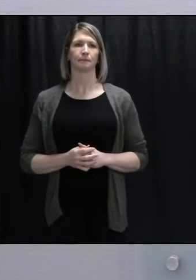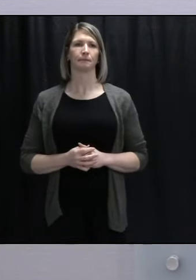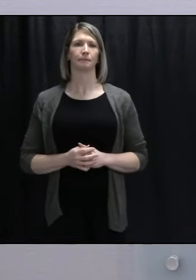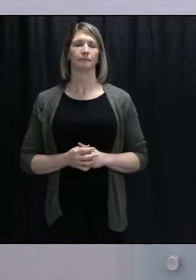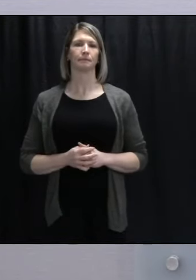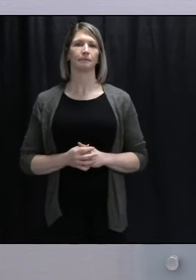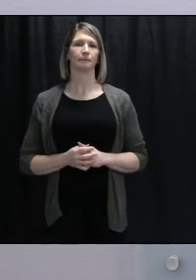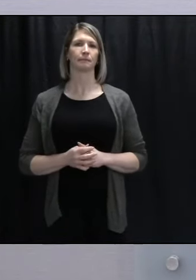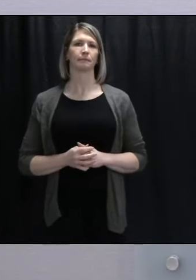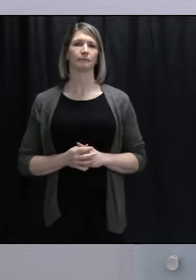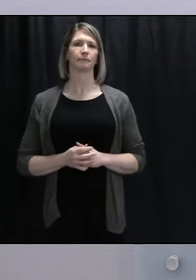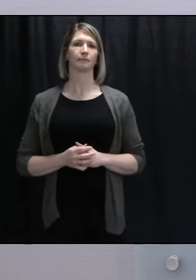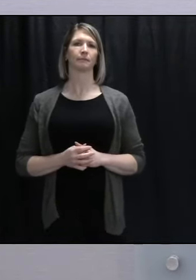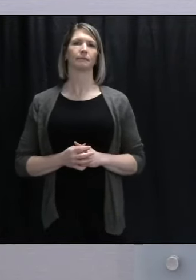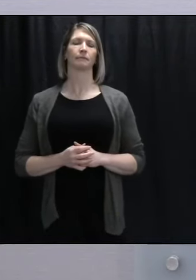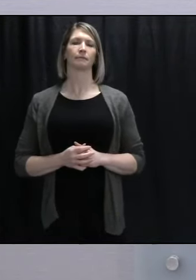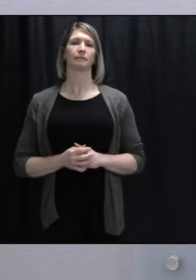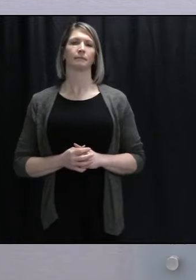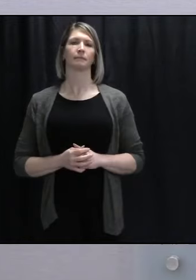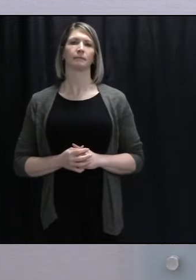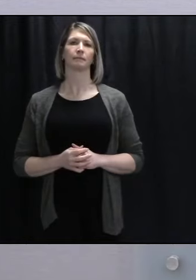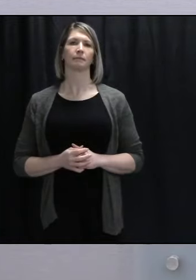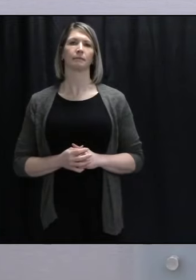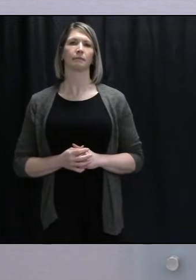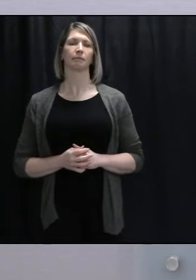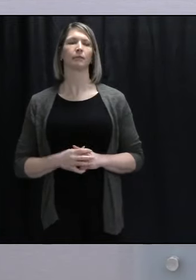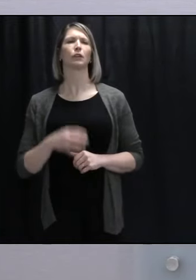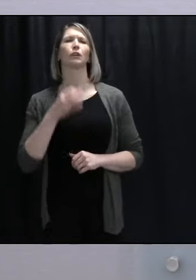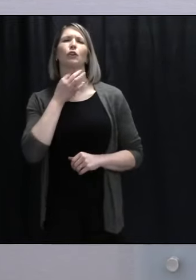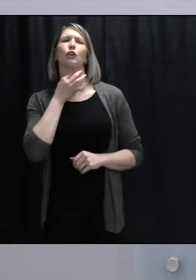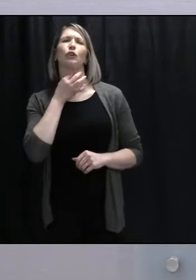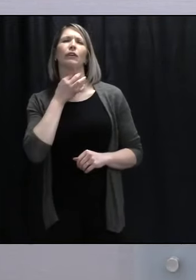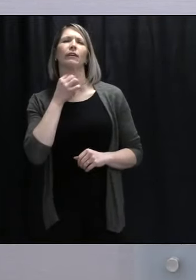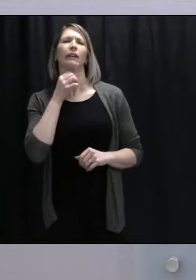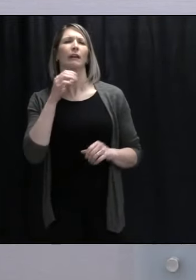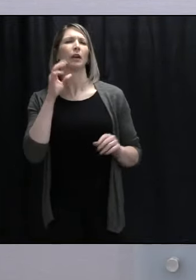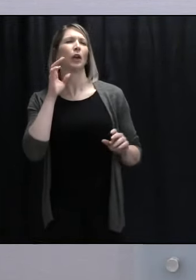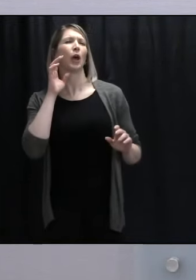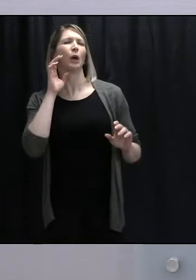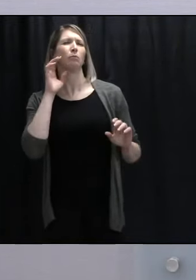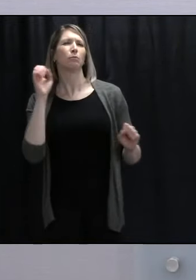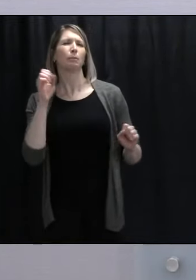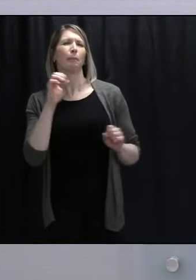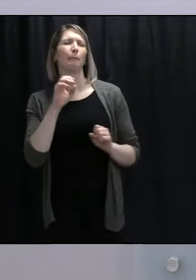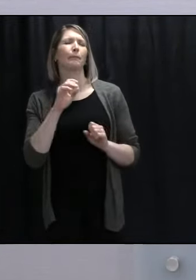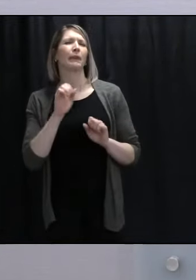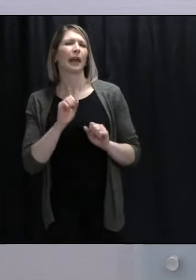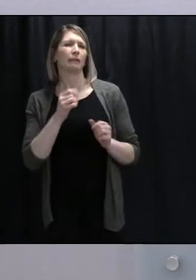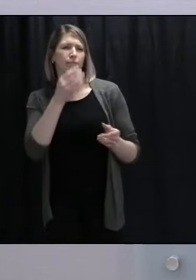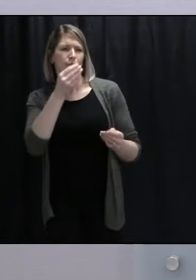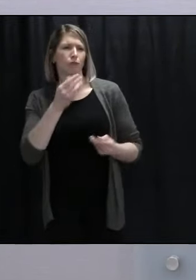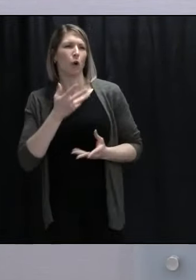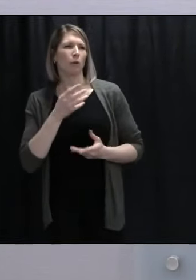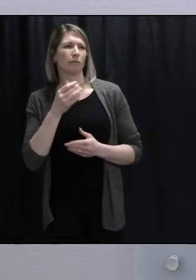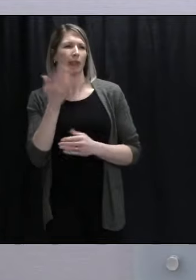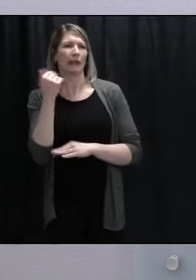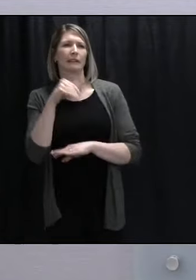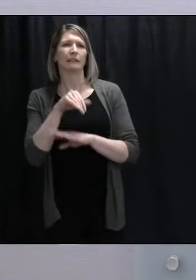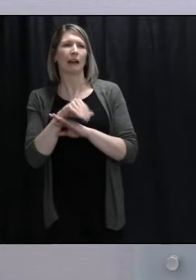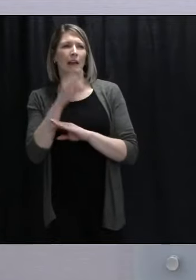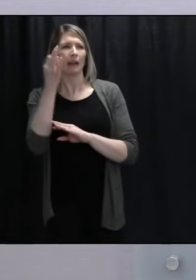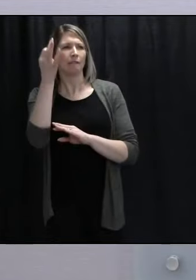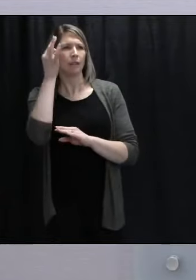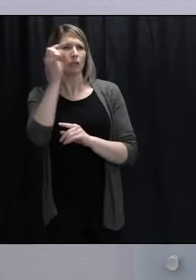Hi, Premier. I wonder if you can tell us what came out of the conference call with the Prime Minister, specifically on the issue of releasing models